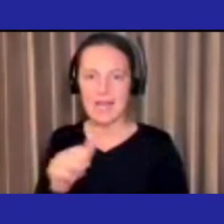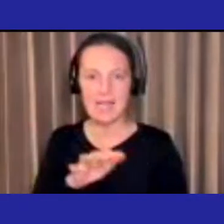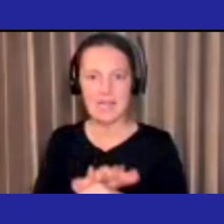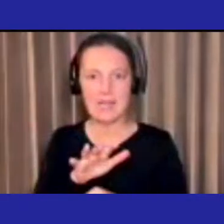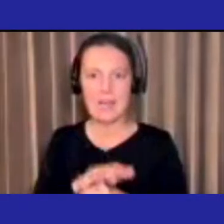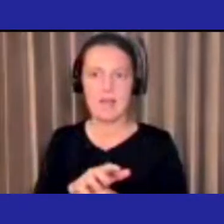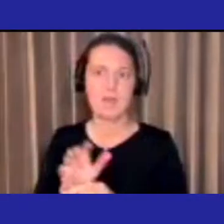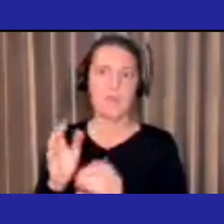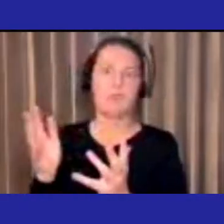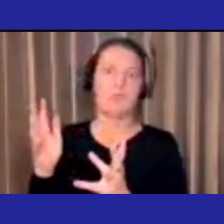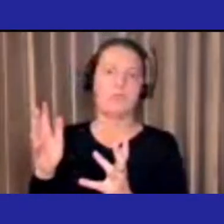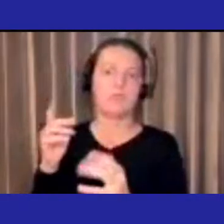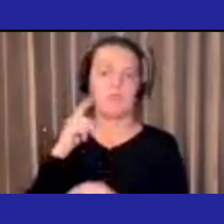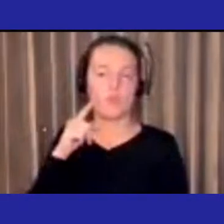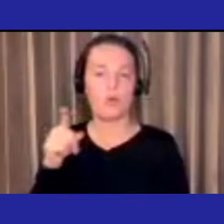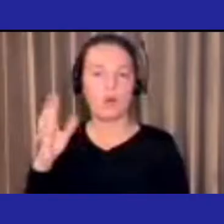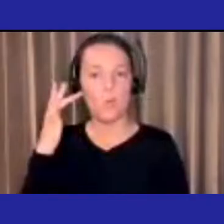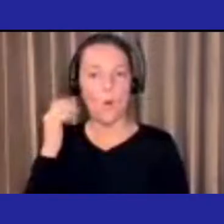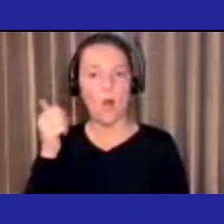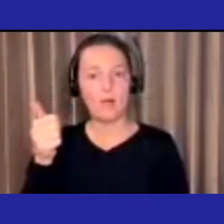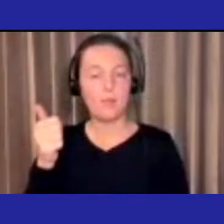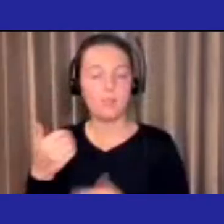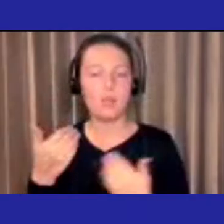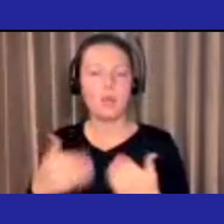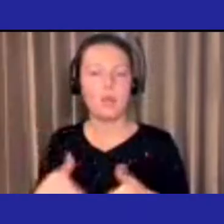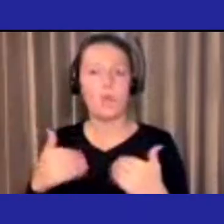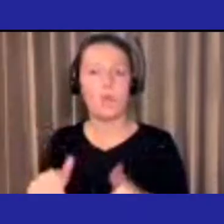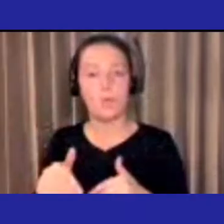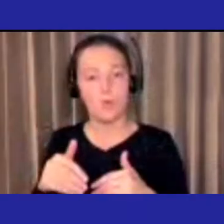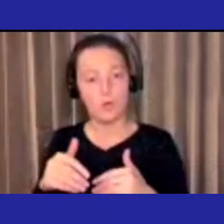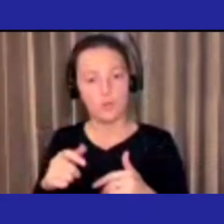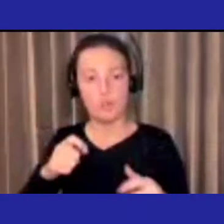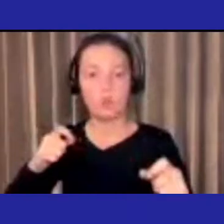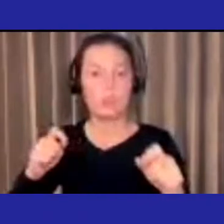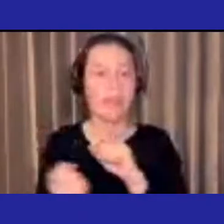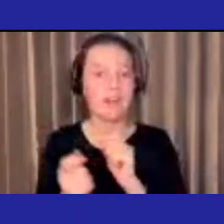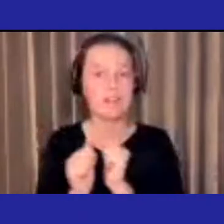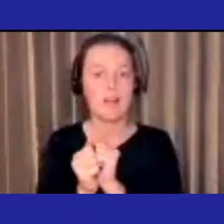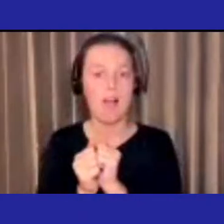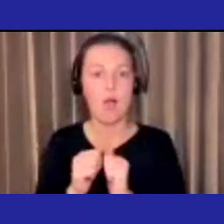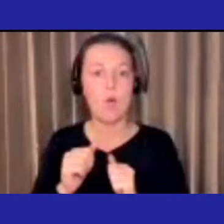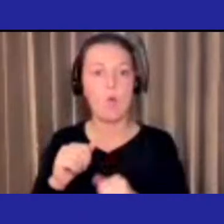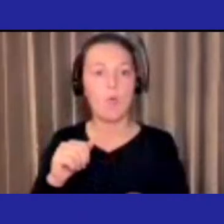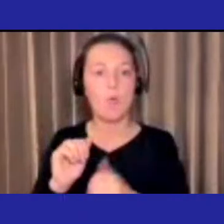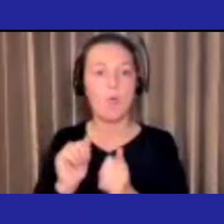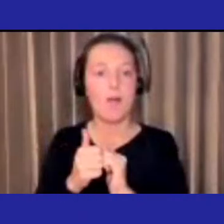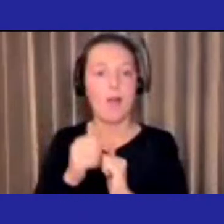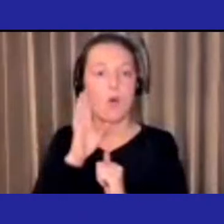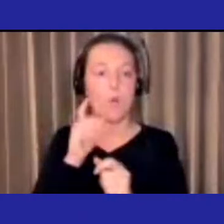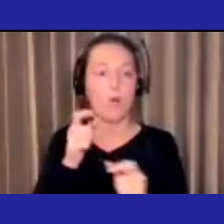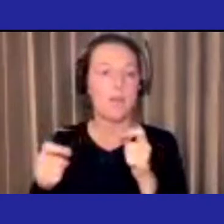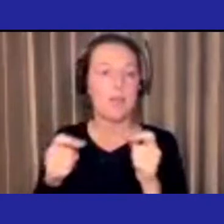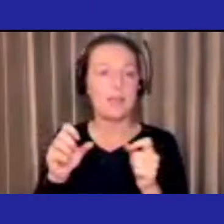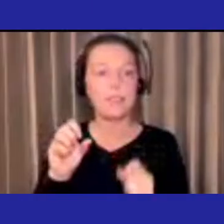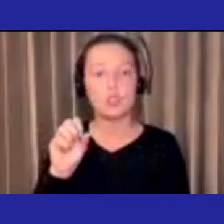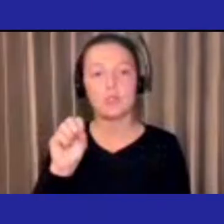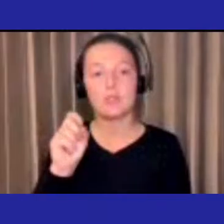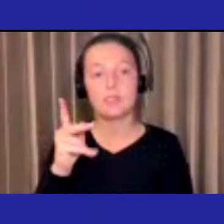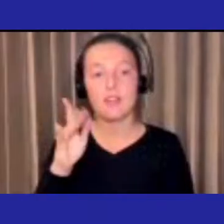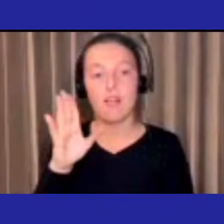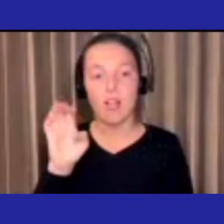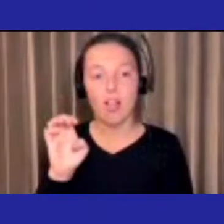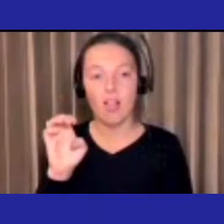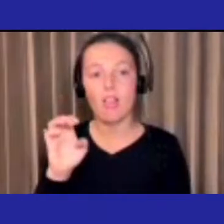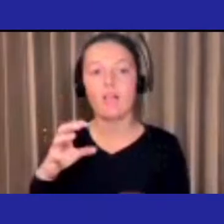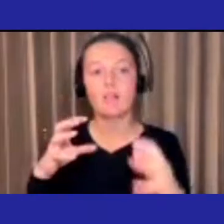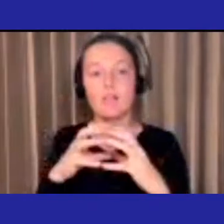really profoundly changed how we manage sickle cell and has been just such a force here for sickle cell